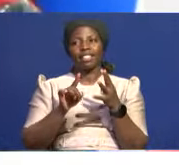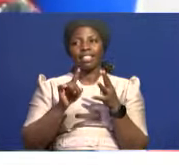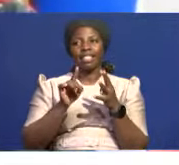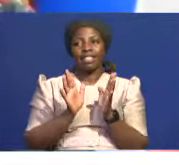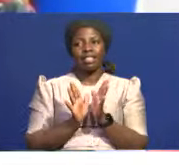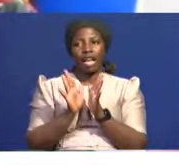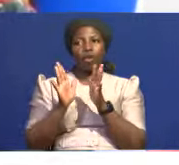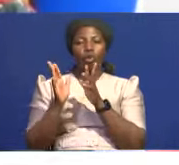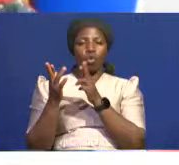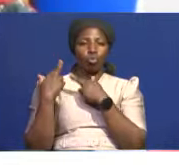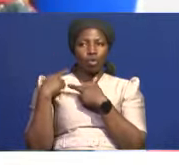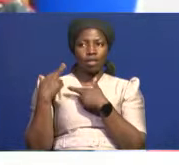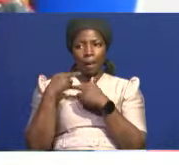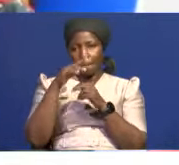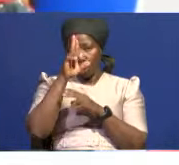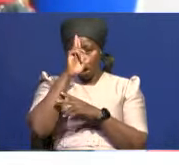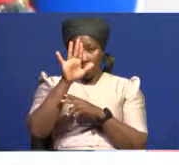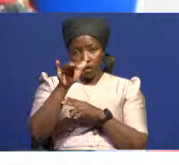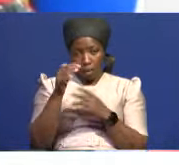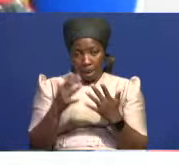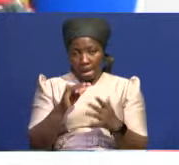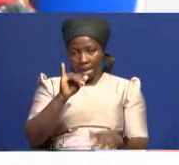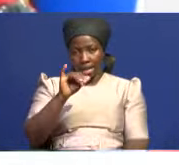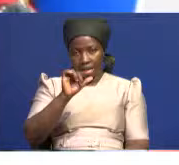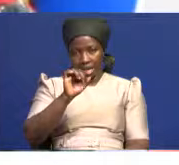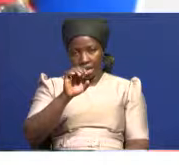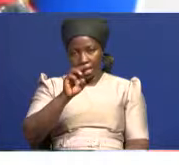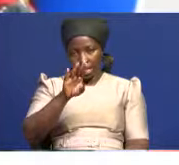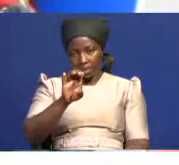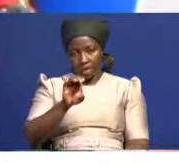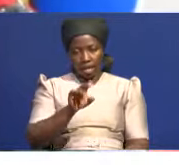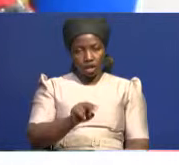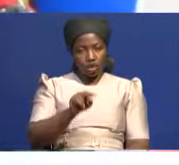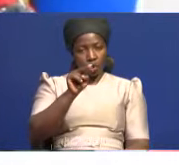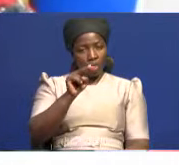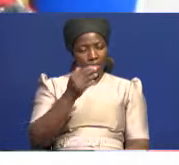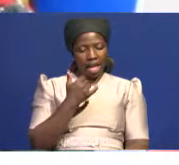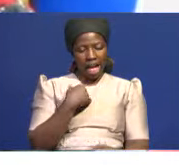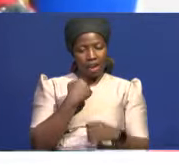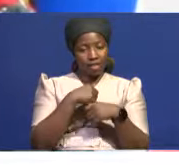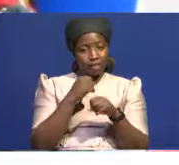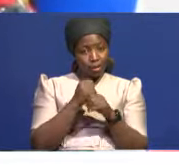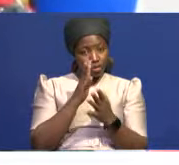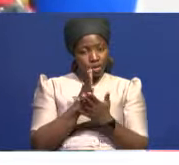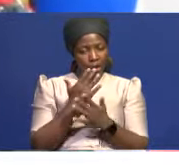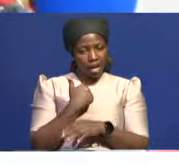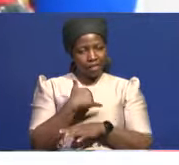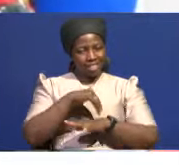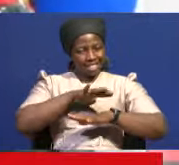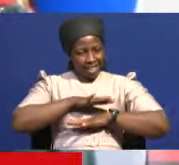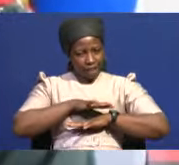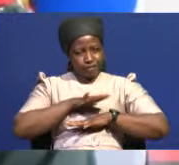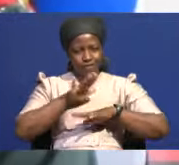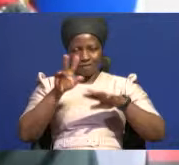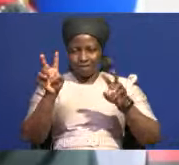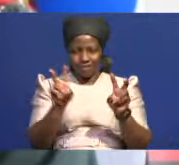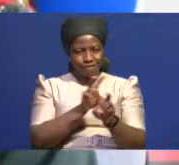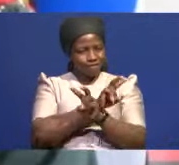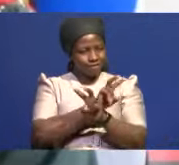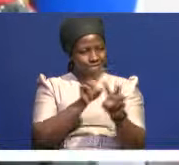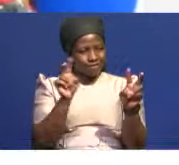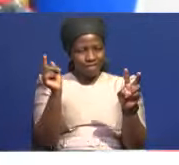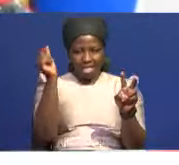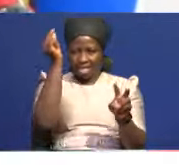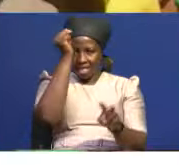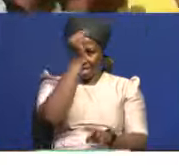ambao wanatoka Igembe North, wameweza kuhakikisha kwamba kuna doria za kutosha mchana na